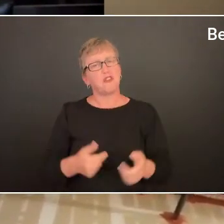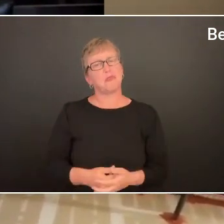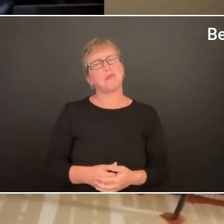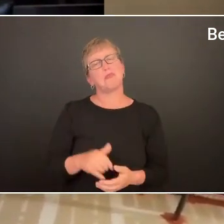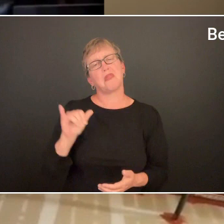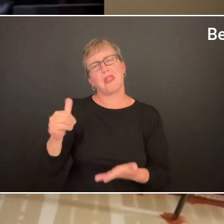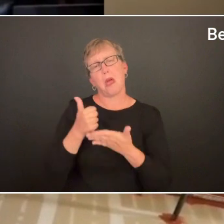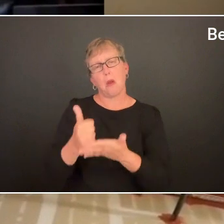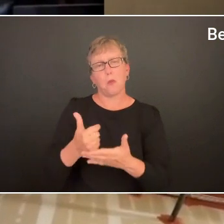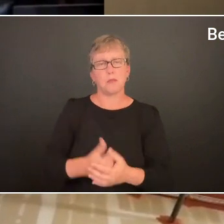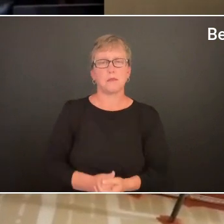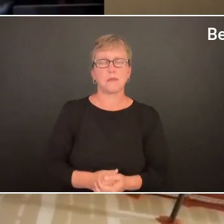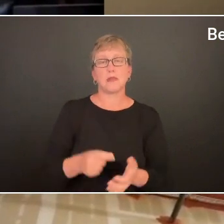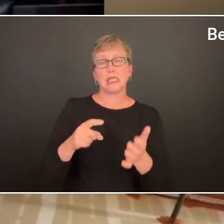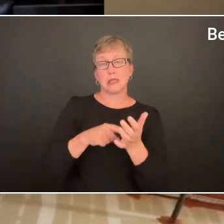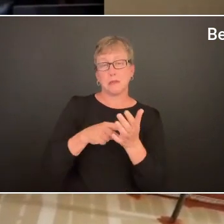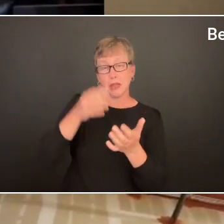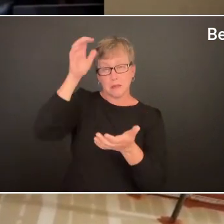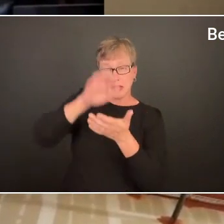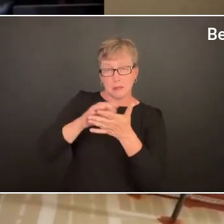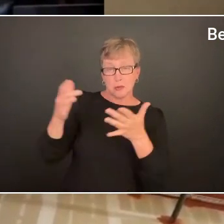say, let's try this in 7 minutes.